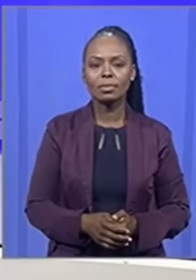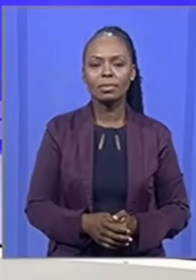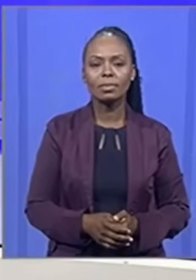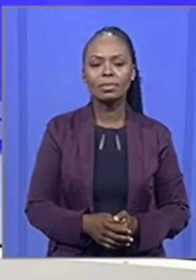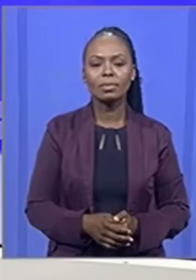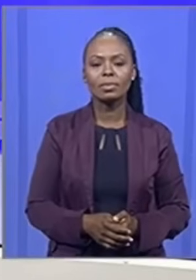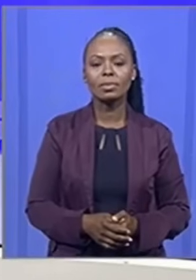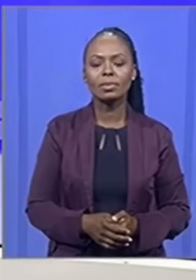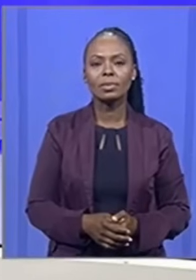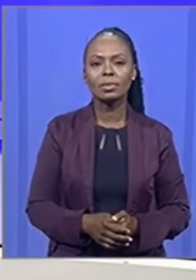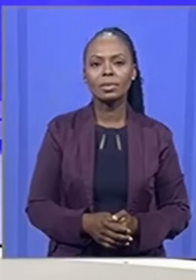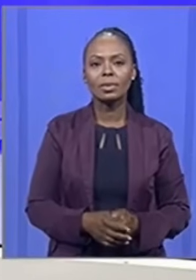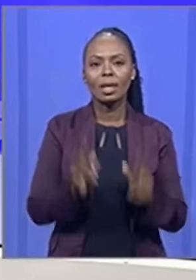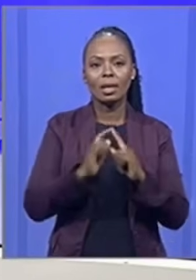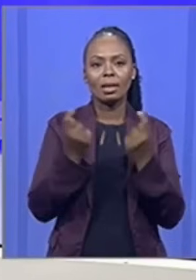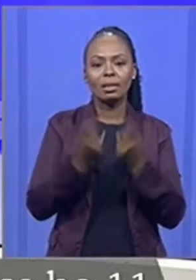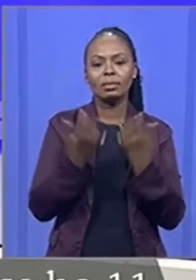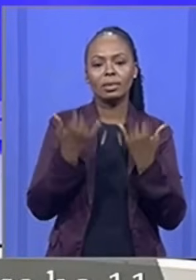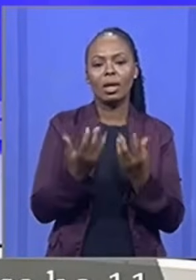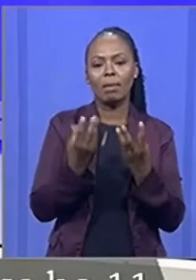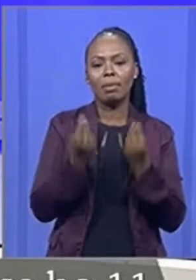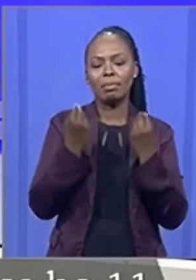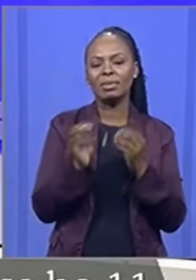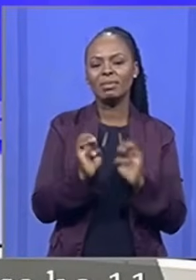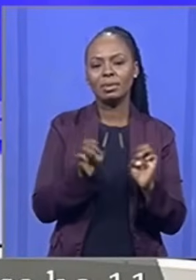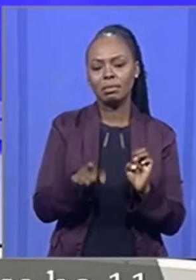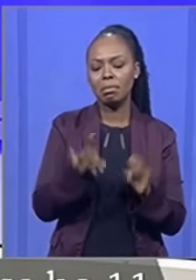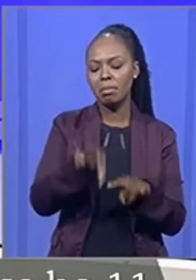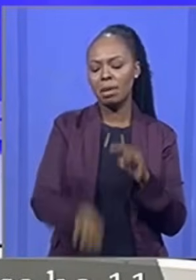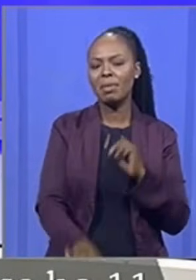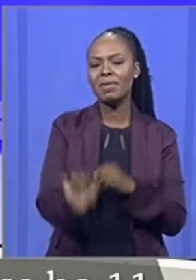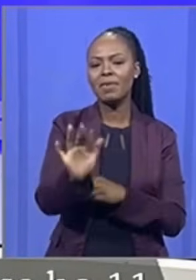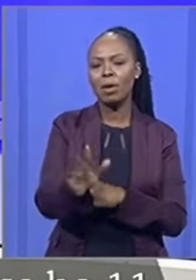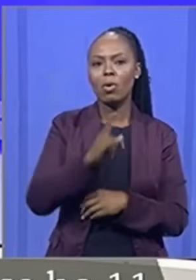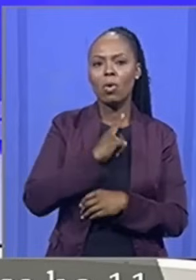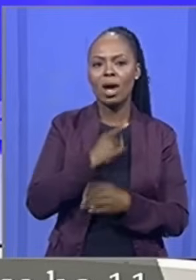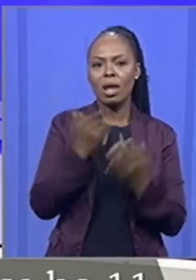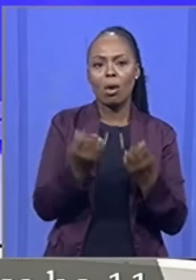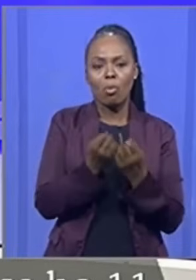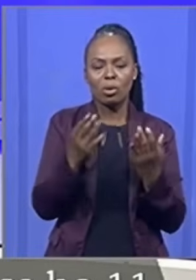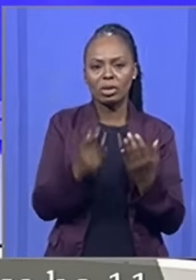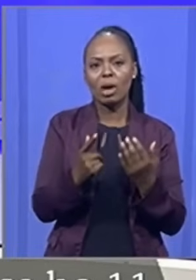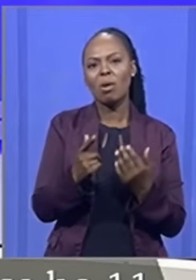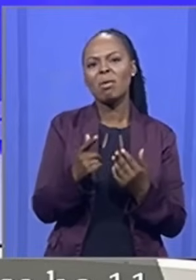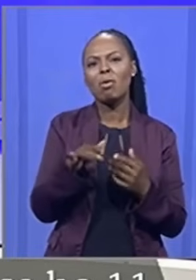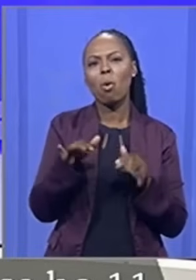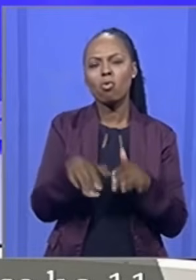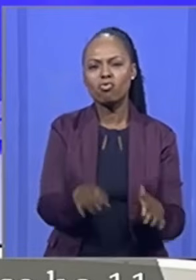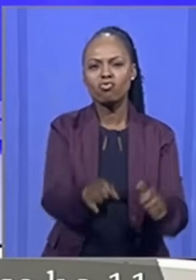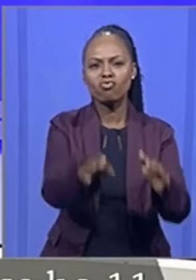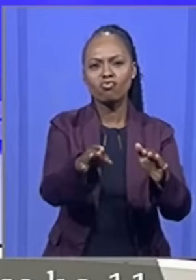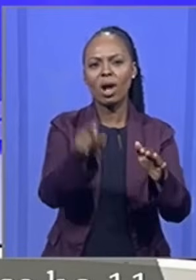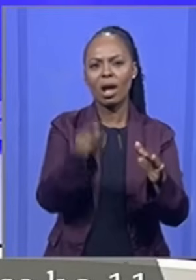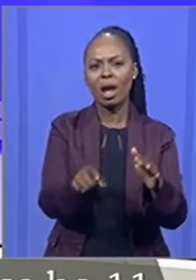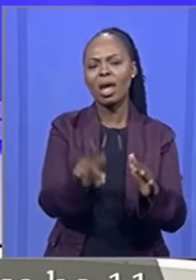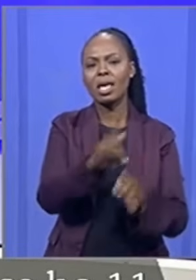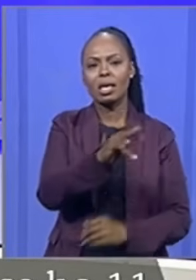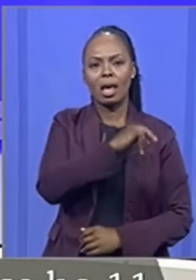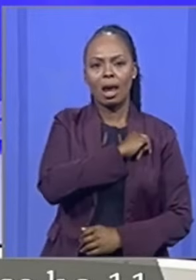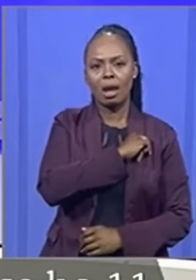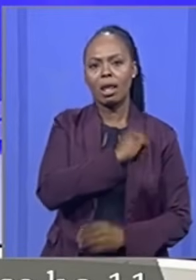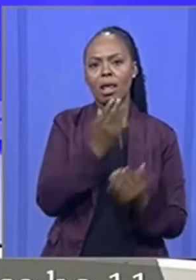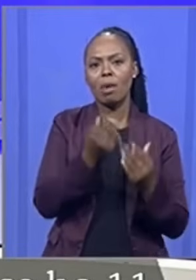Sehlopha sa patlo se fane ditupo tse ding tse 5 kotsing ya batho ba ileng ba nkuwa ke metsi le Smith KwaZulu-Natal letsatsi pele Christmas mme palo ya